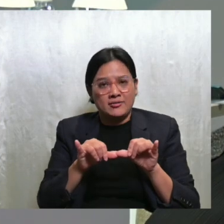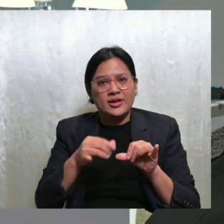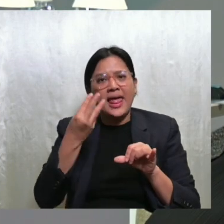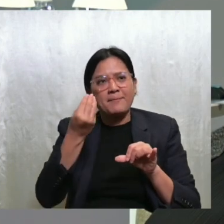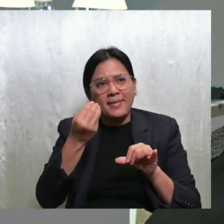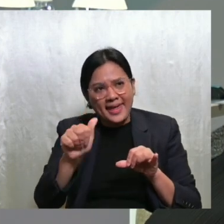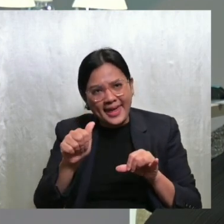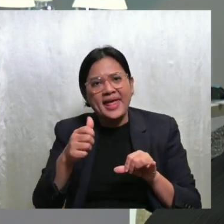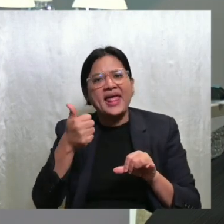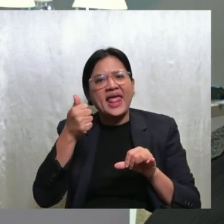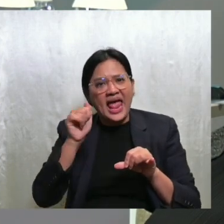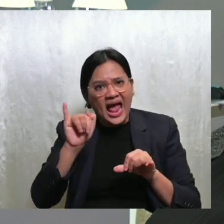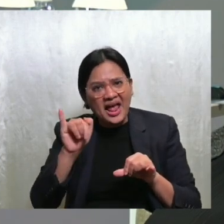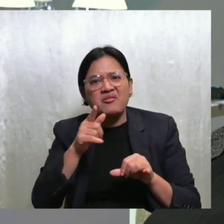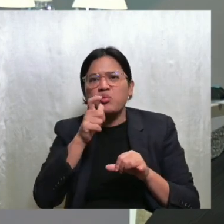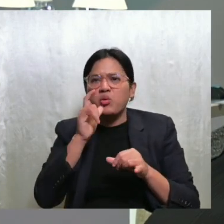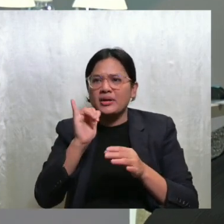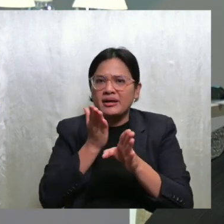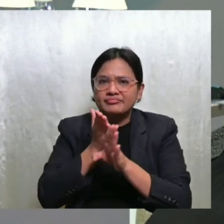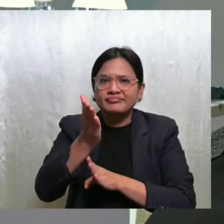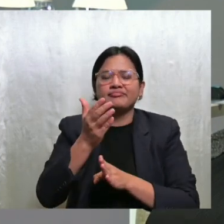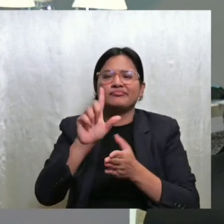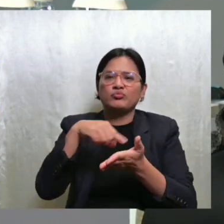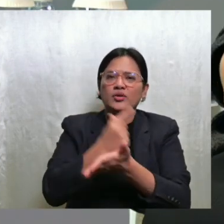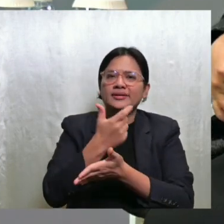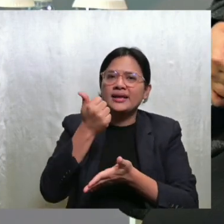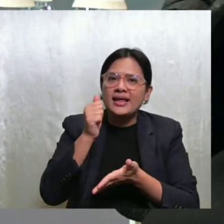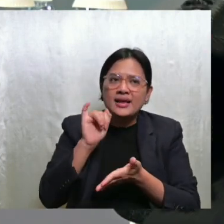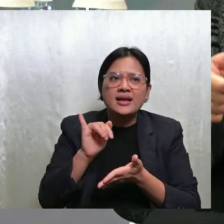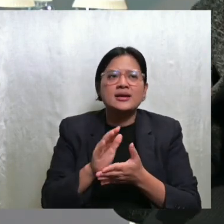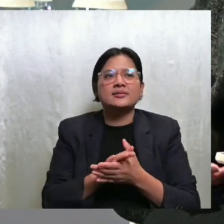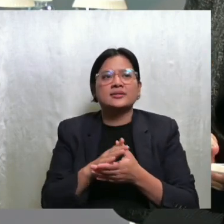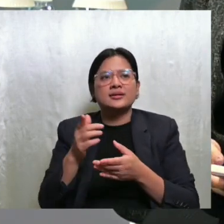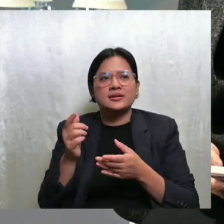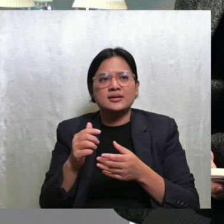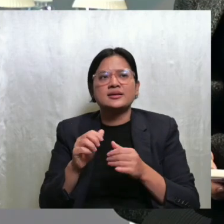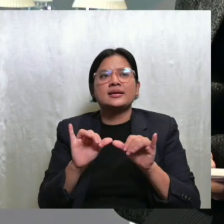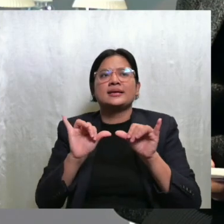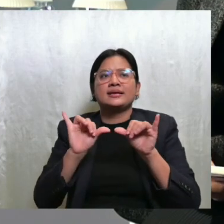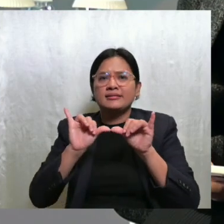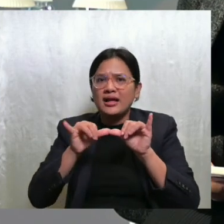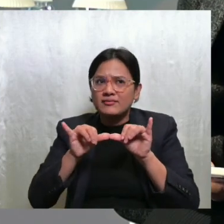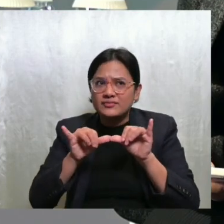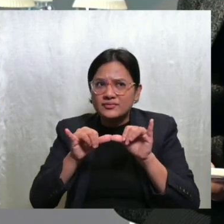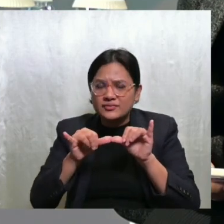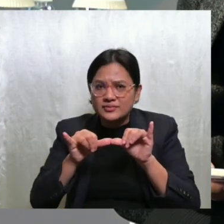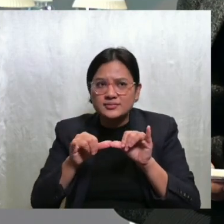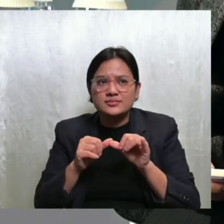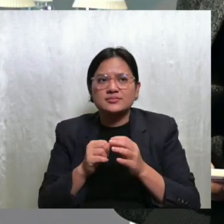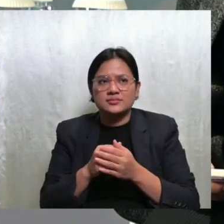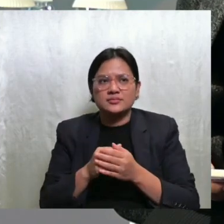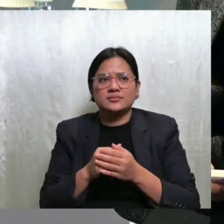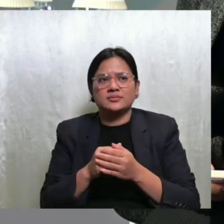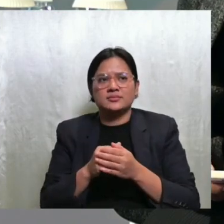commitment to equitable education. So over to you, Omer. Excited to learn from you today. Thank you so much, Hani.